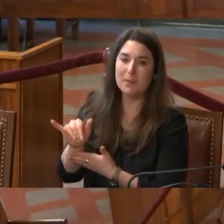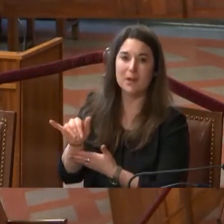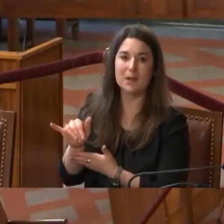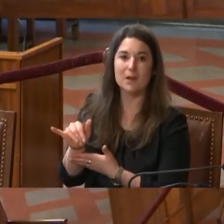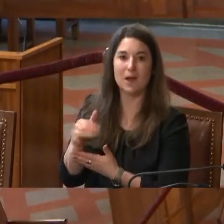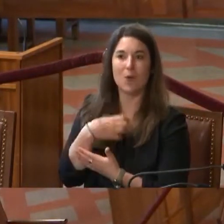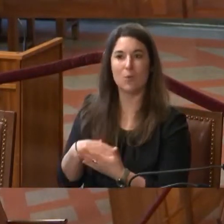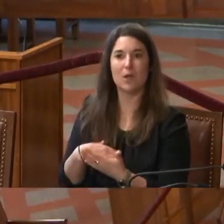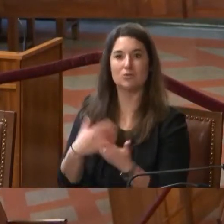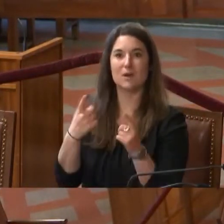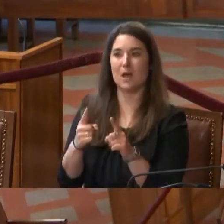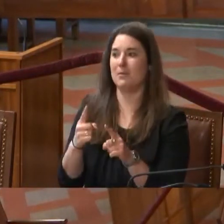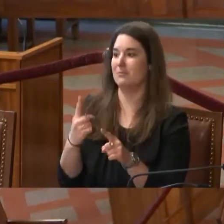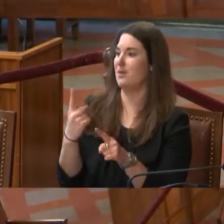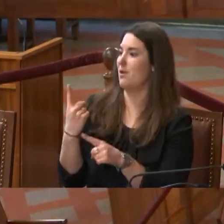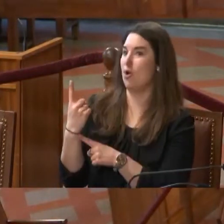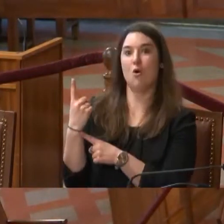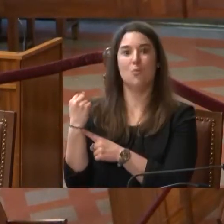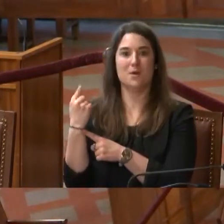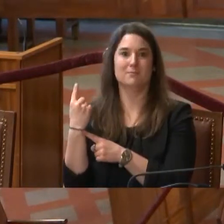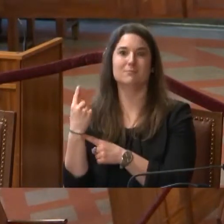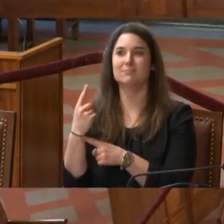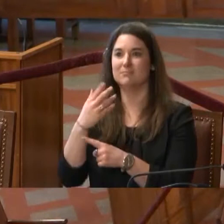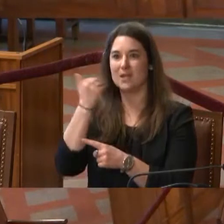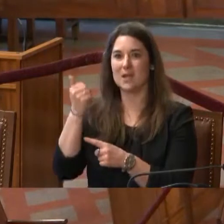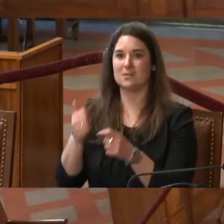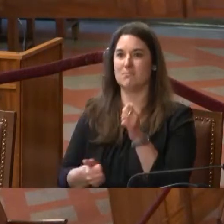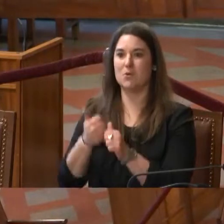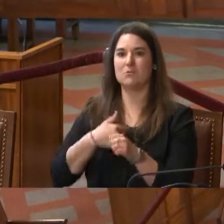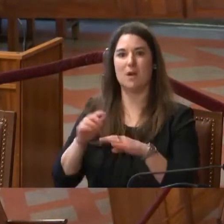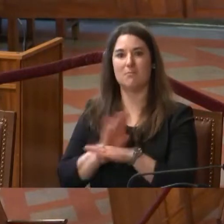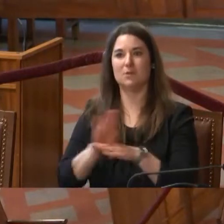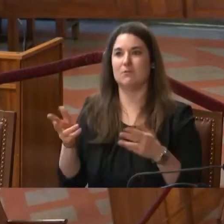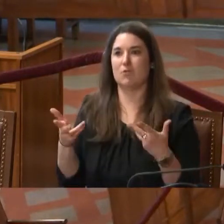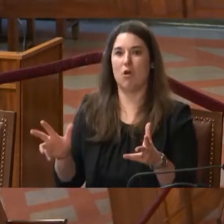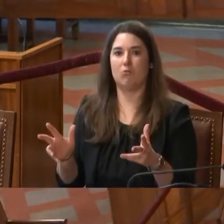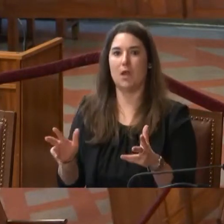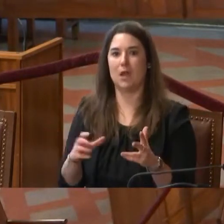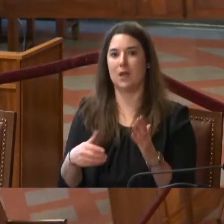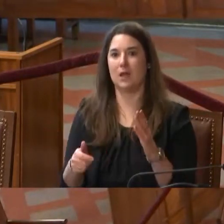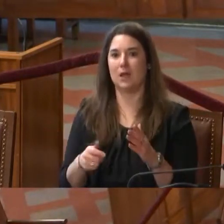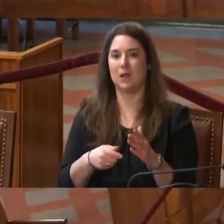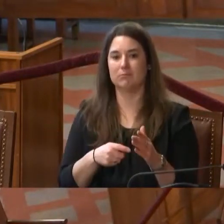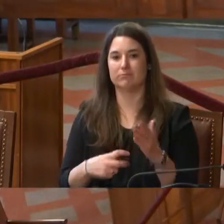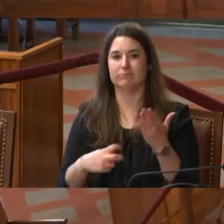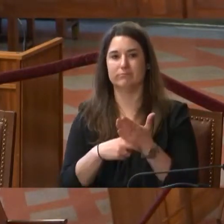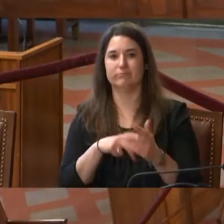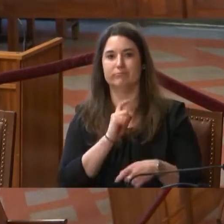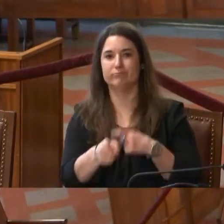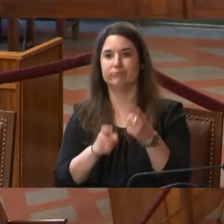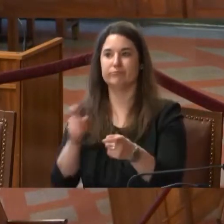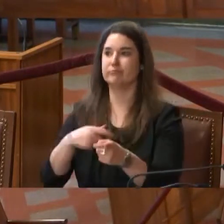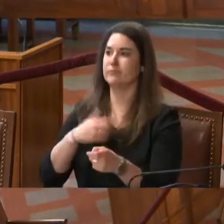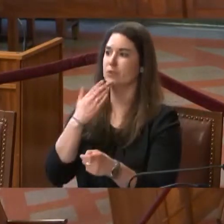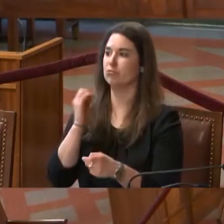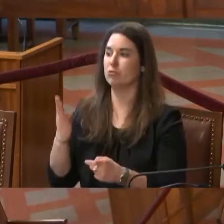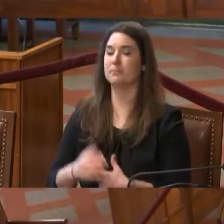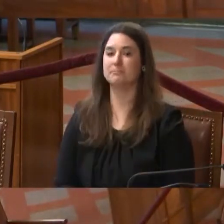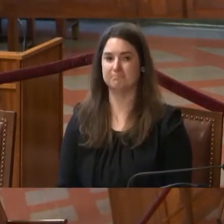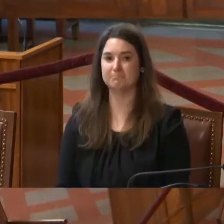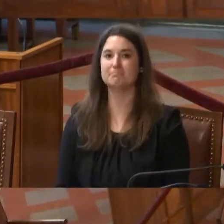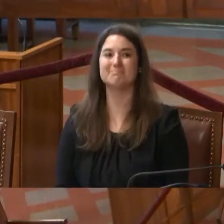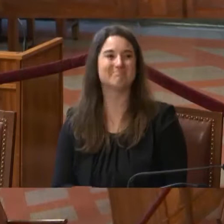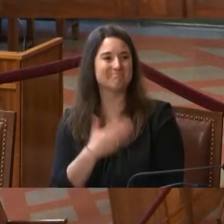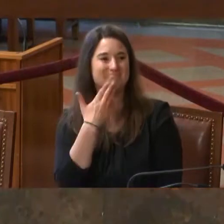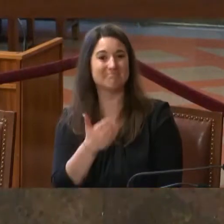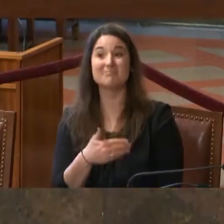ago and had made this amendment, because most of my businesses have already been cited for it. So good job.